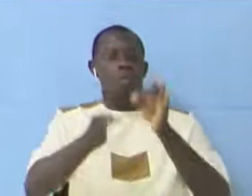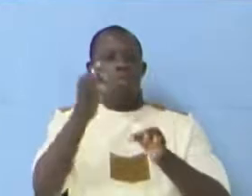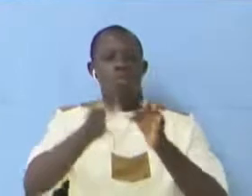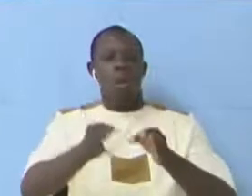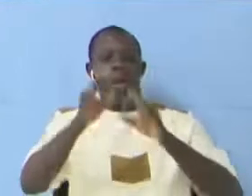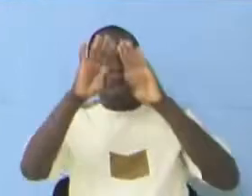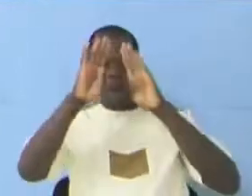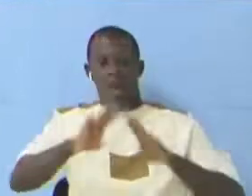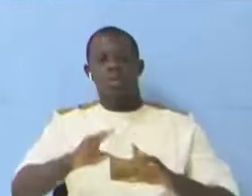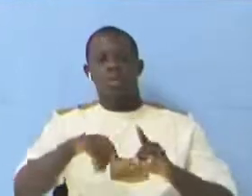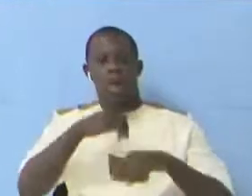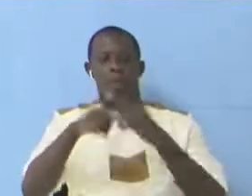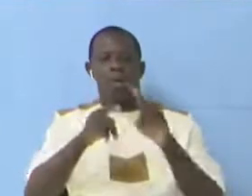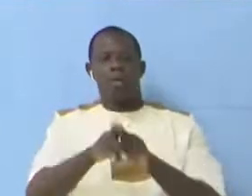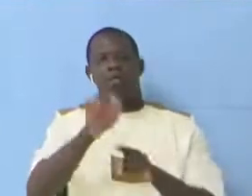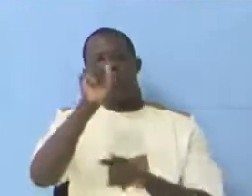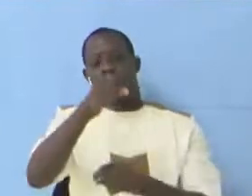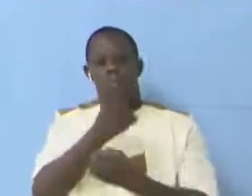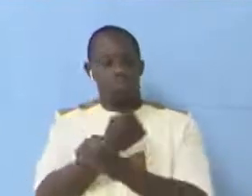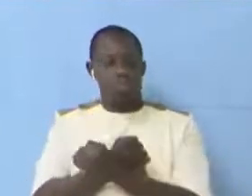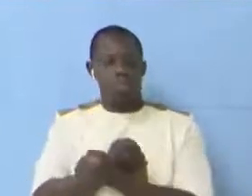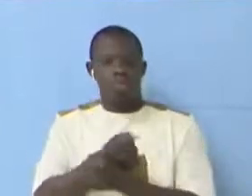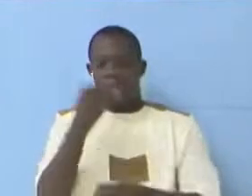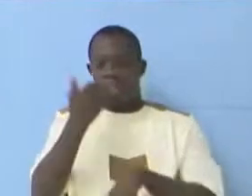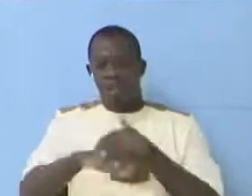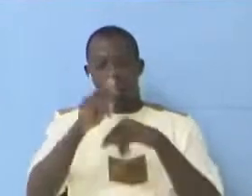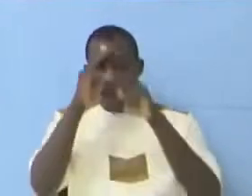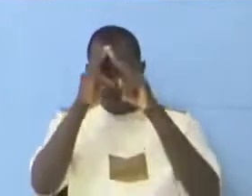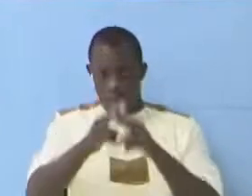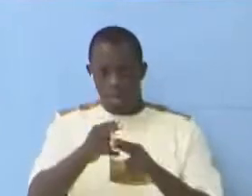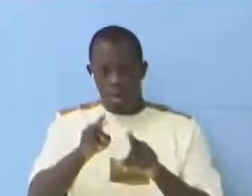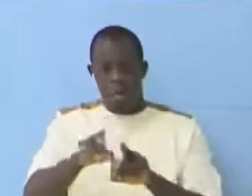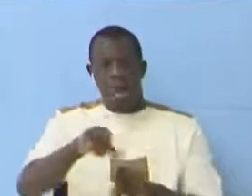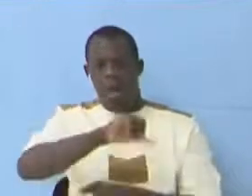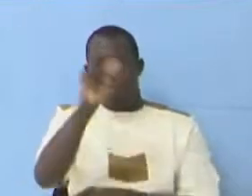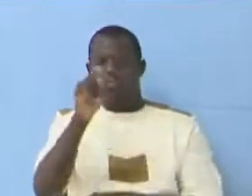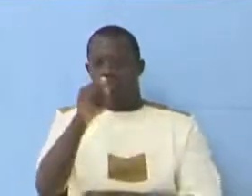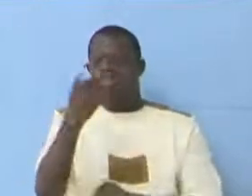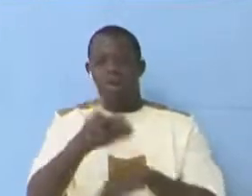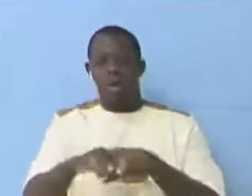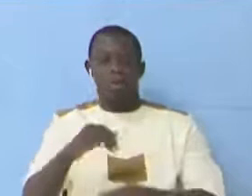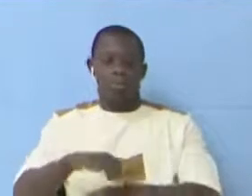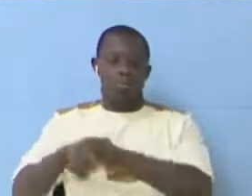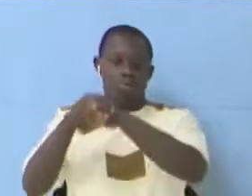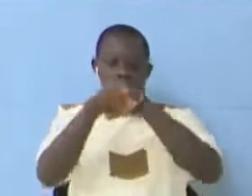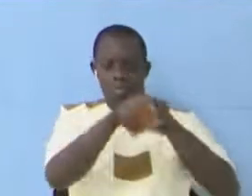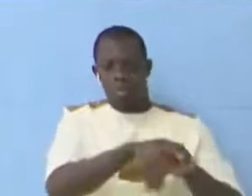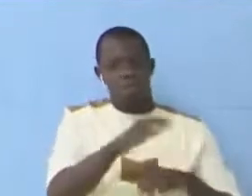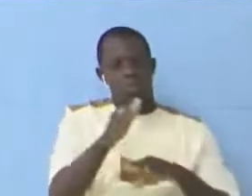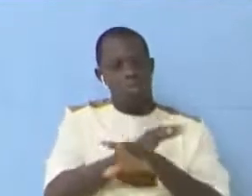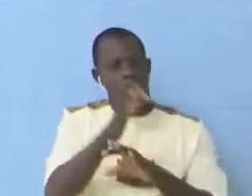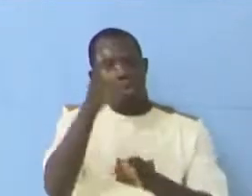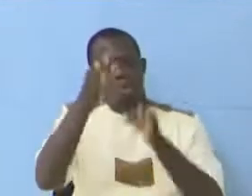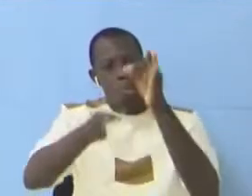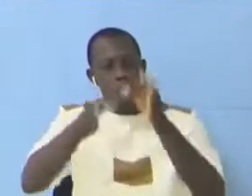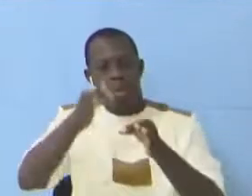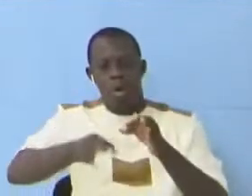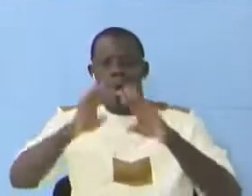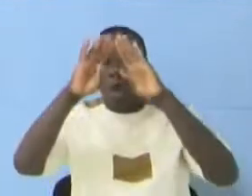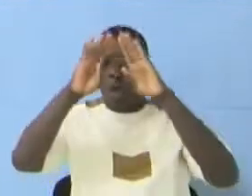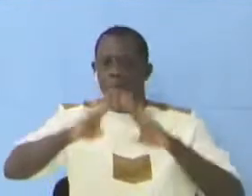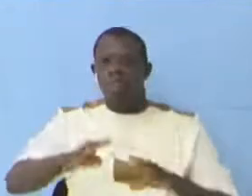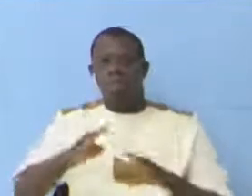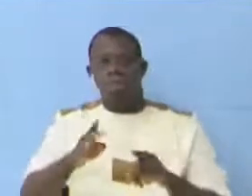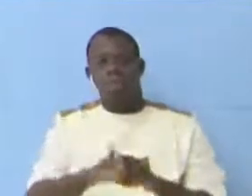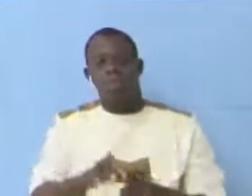to sanction your detention was not respected, and you were not brought before the courts within a reasonable period of time. mu ngi